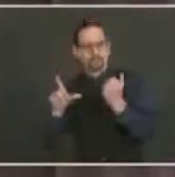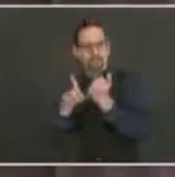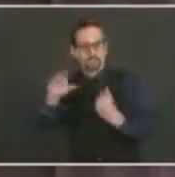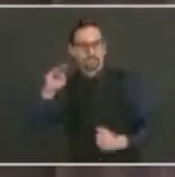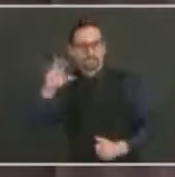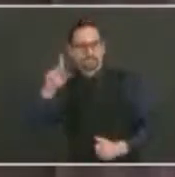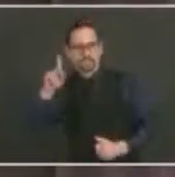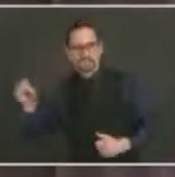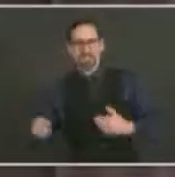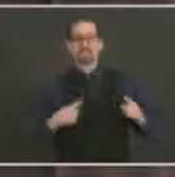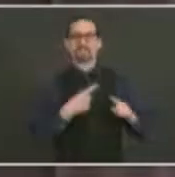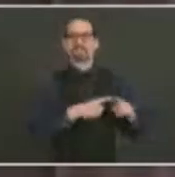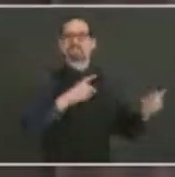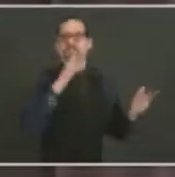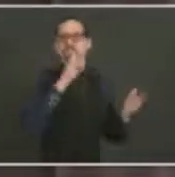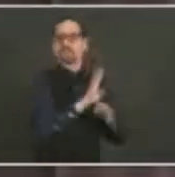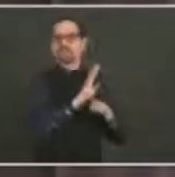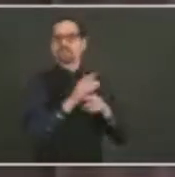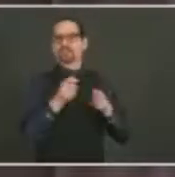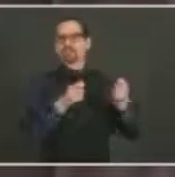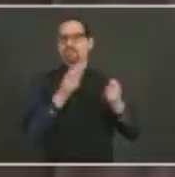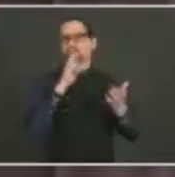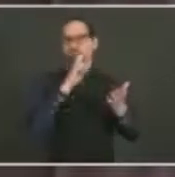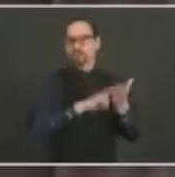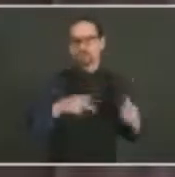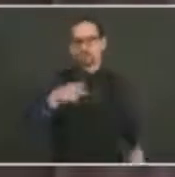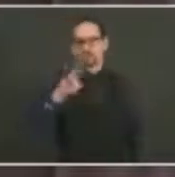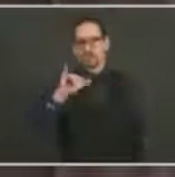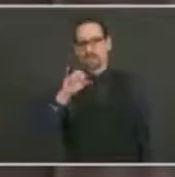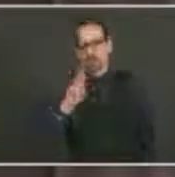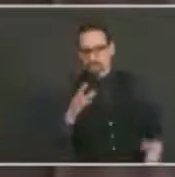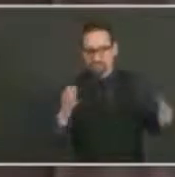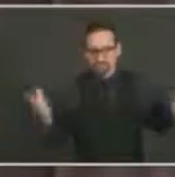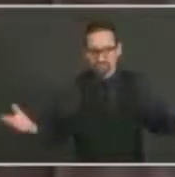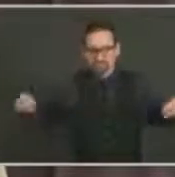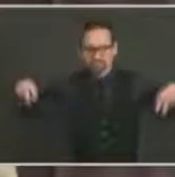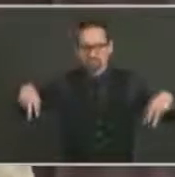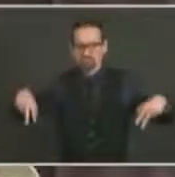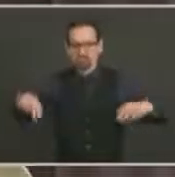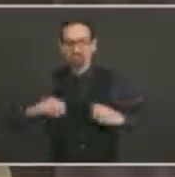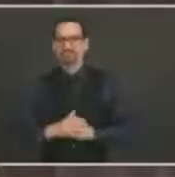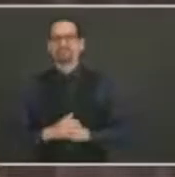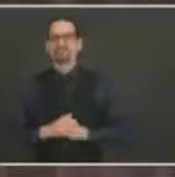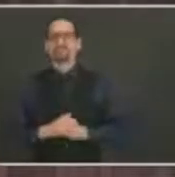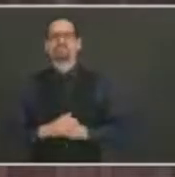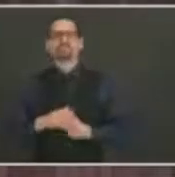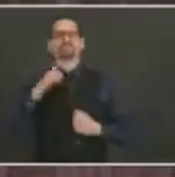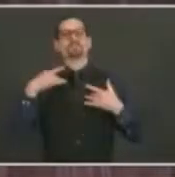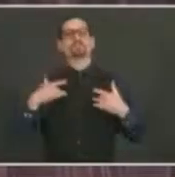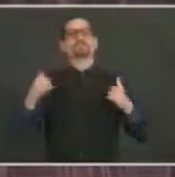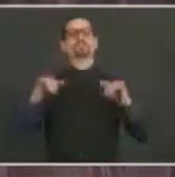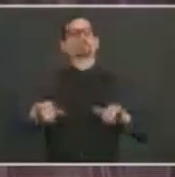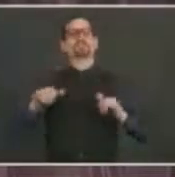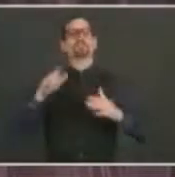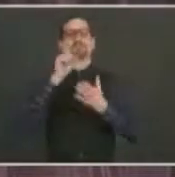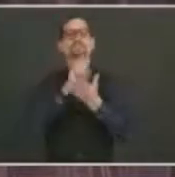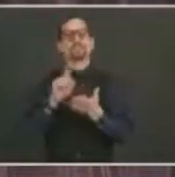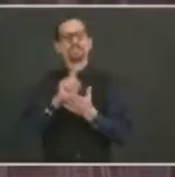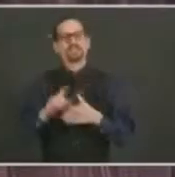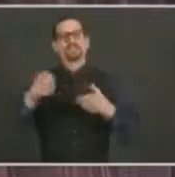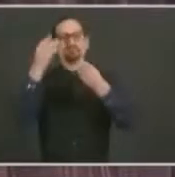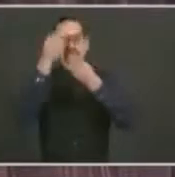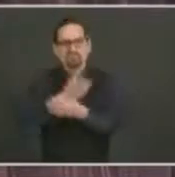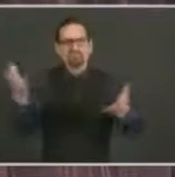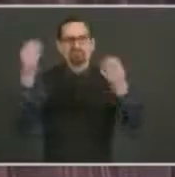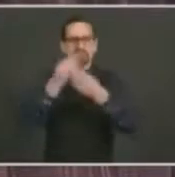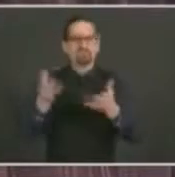Secretary Pryor. As I usually do, I'm going to start with an overview of our numbers. As has